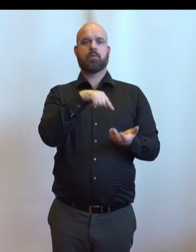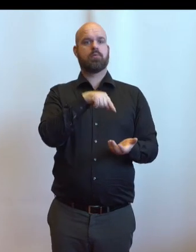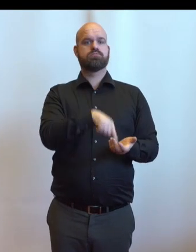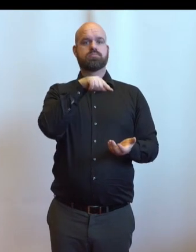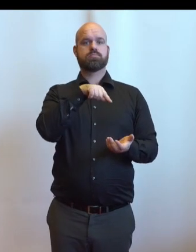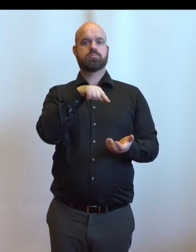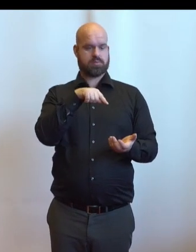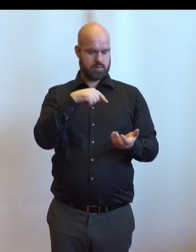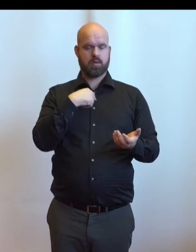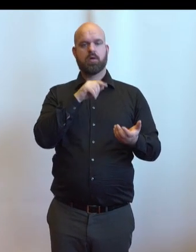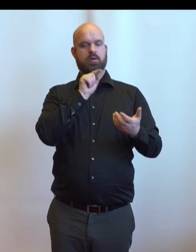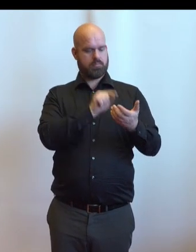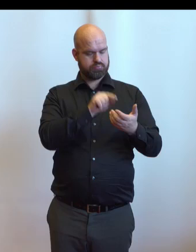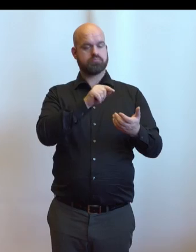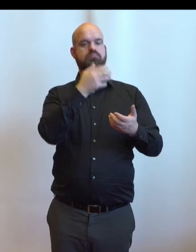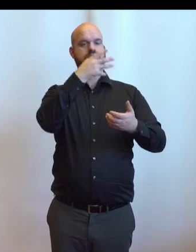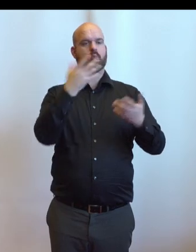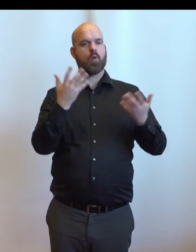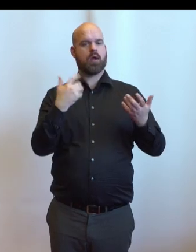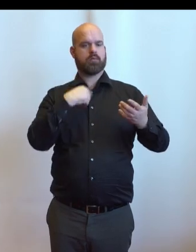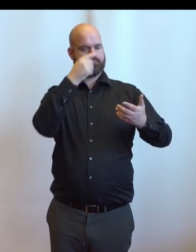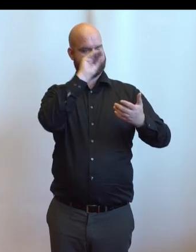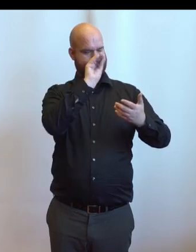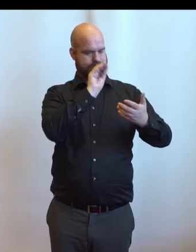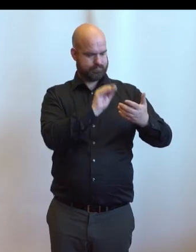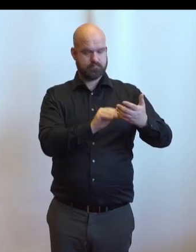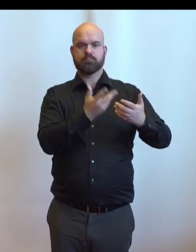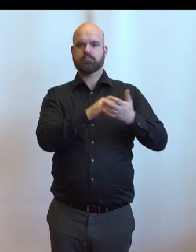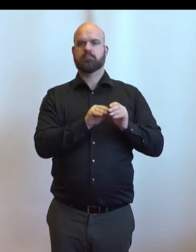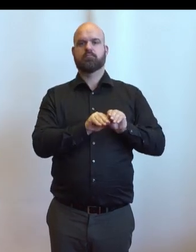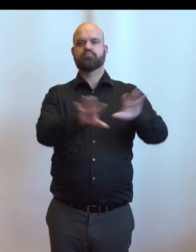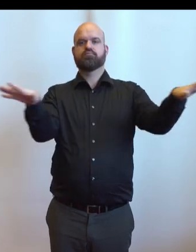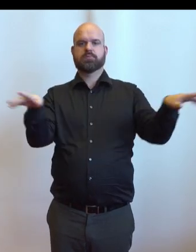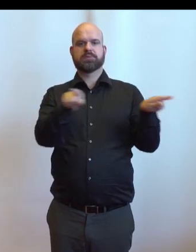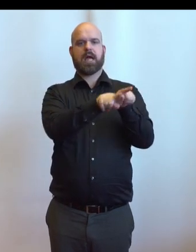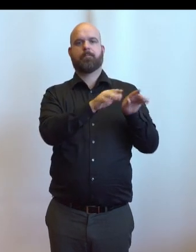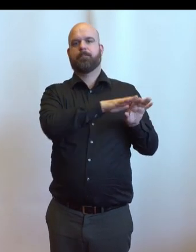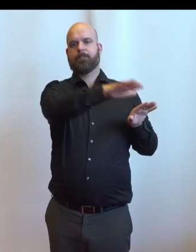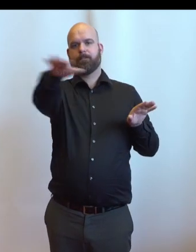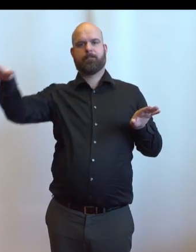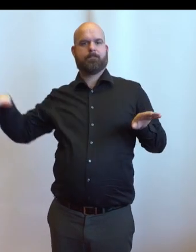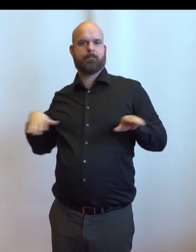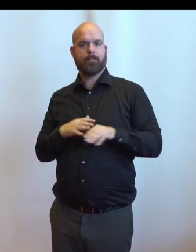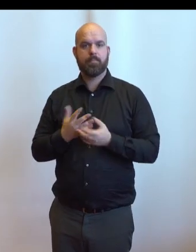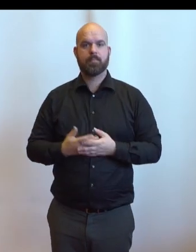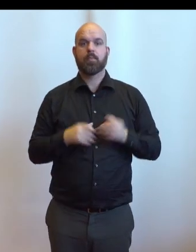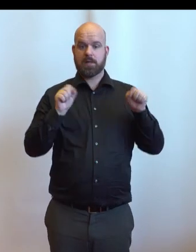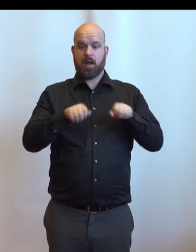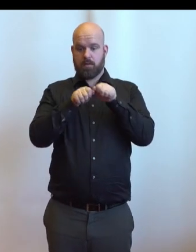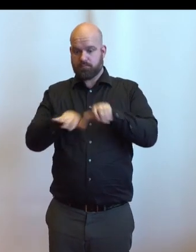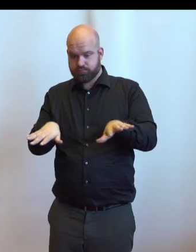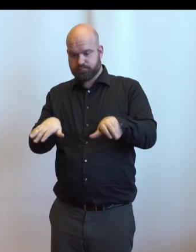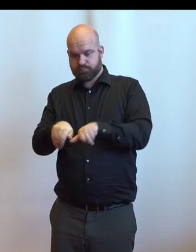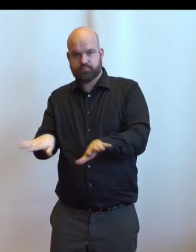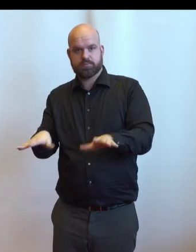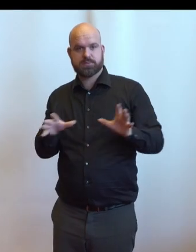entire organization. So not only the employee, but also your recruitment teams, your procurement team, finance will have a clear view